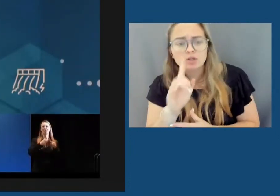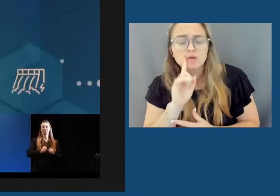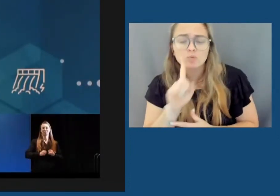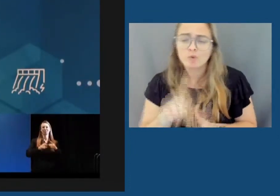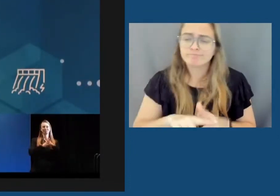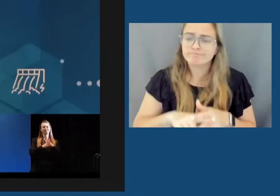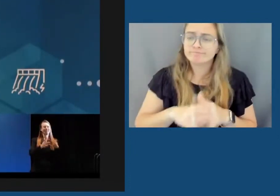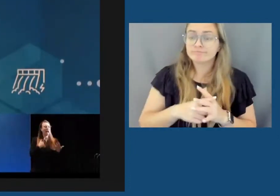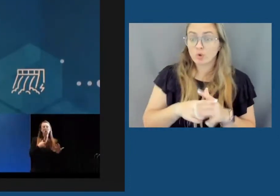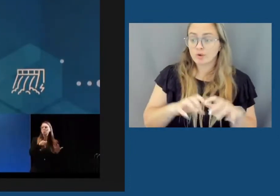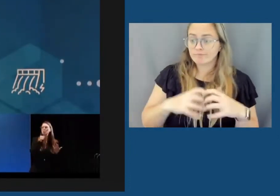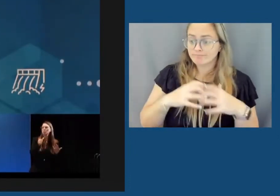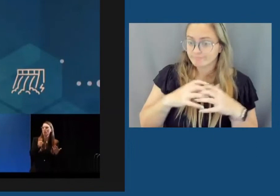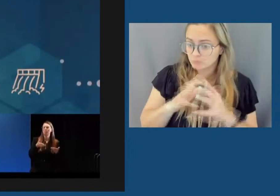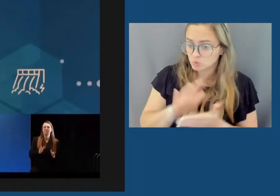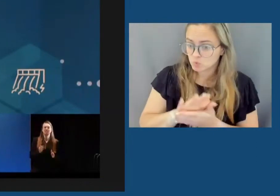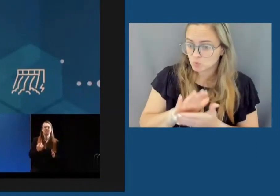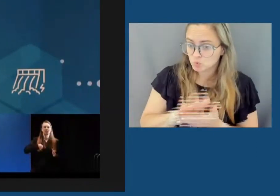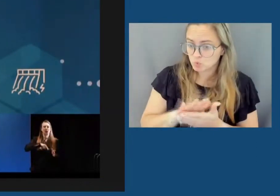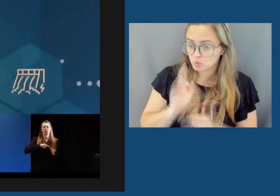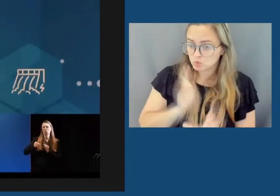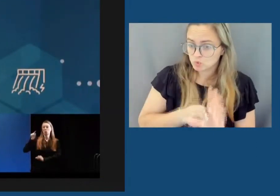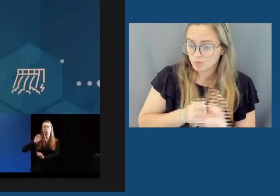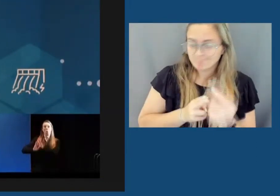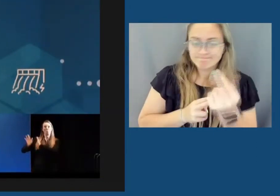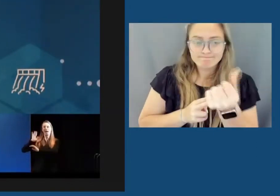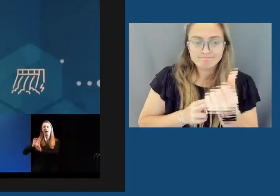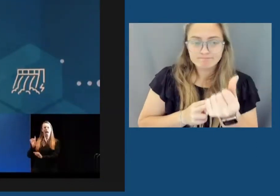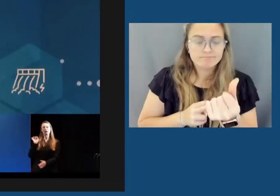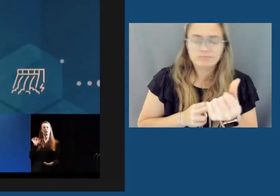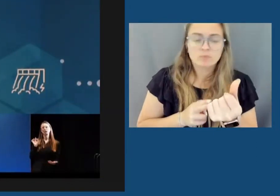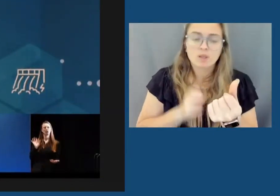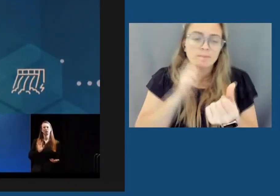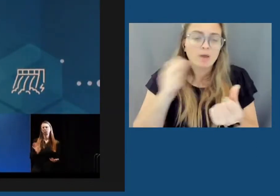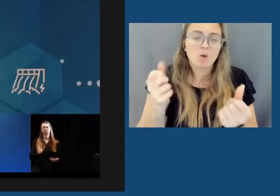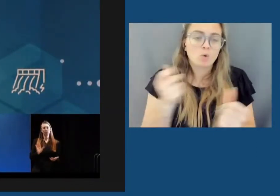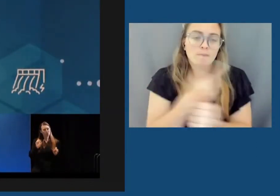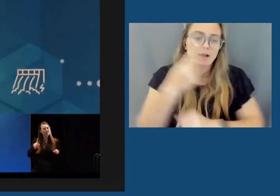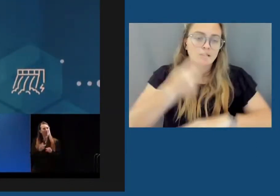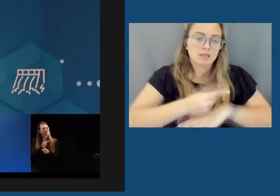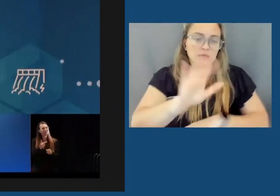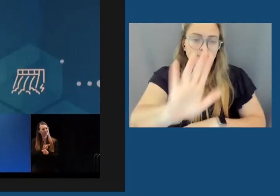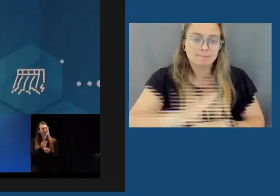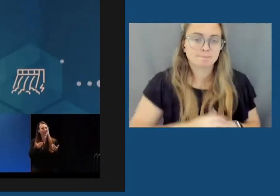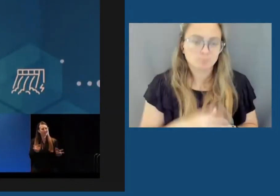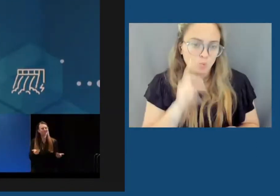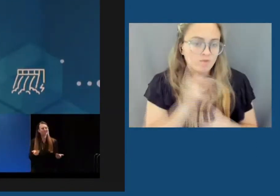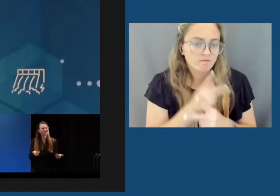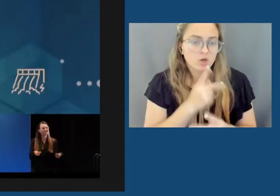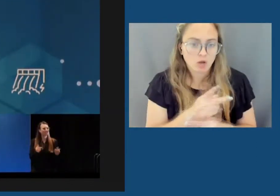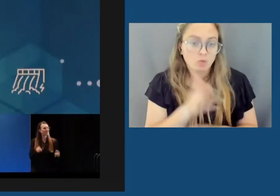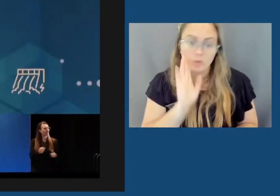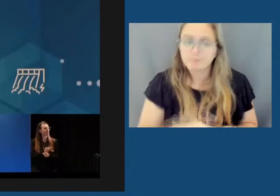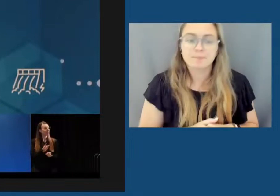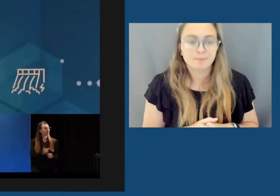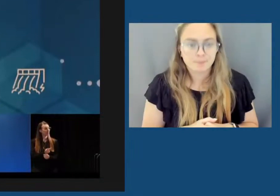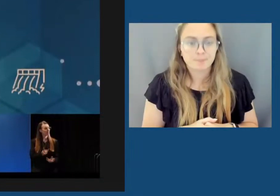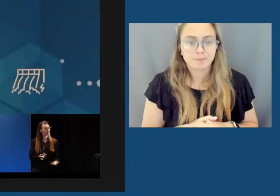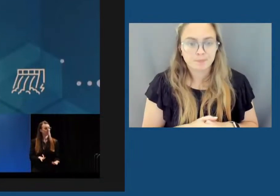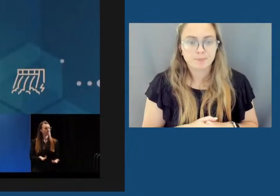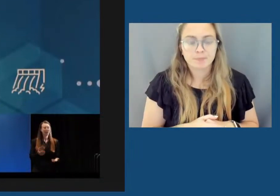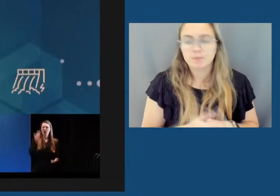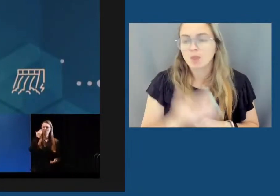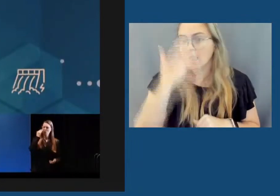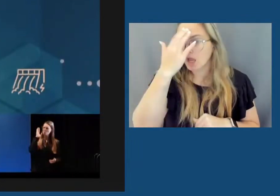not let us go back to those days. We can figure this out, my friends. We can figure this out. And I know we